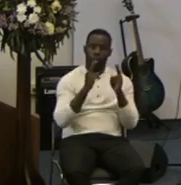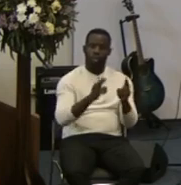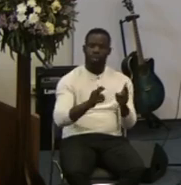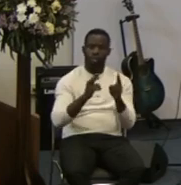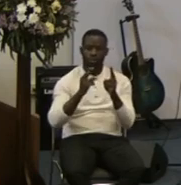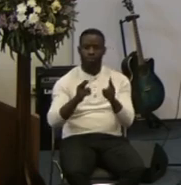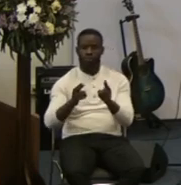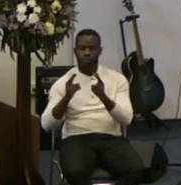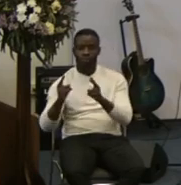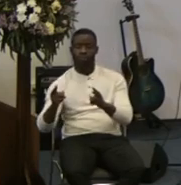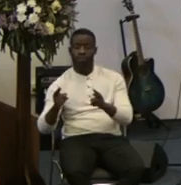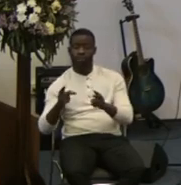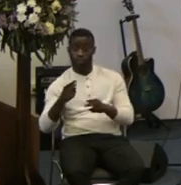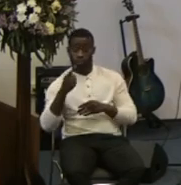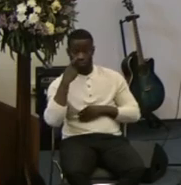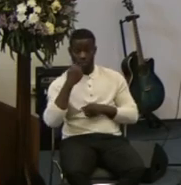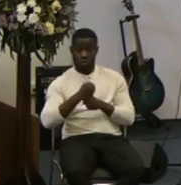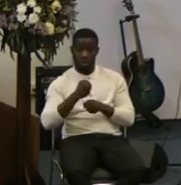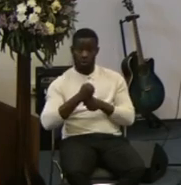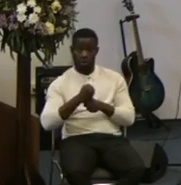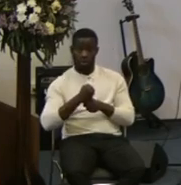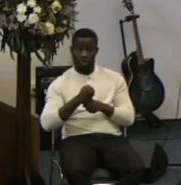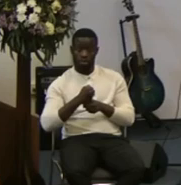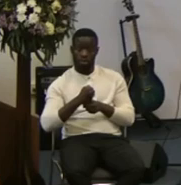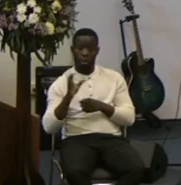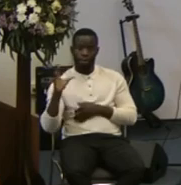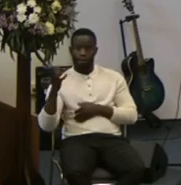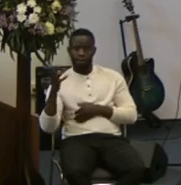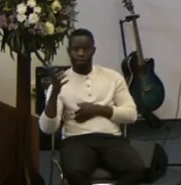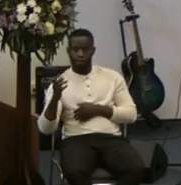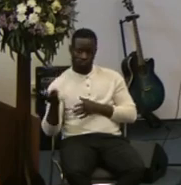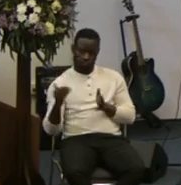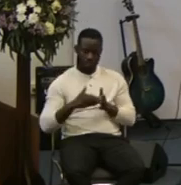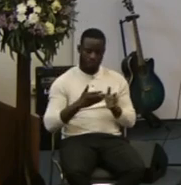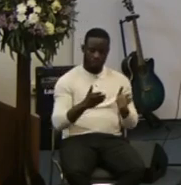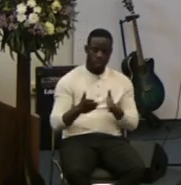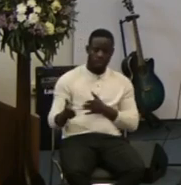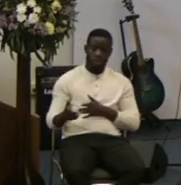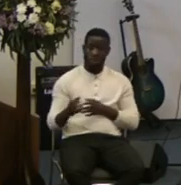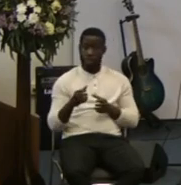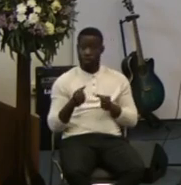You never see a healing ministry team, you know, waiting for ambulances to arrive at hospital.